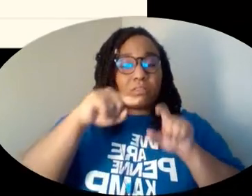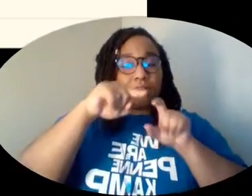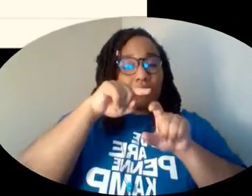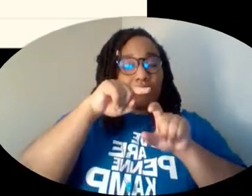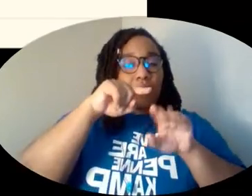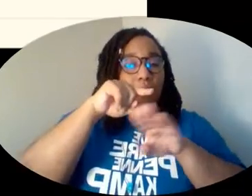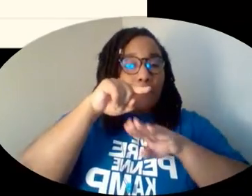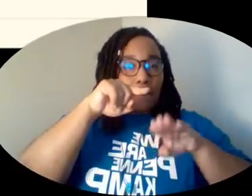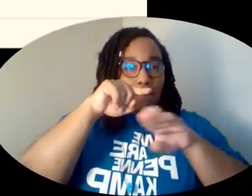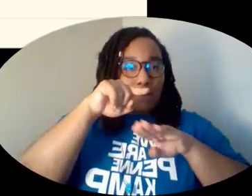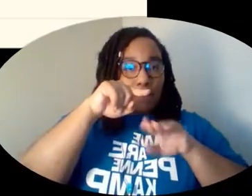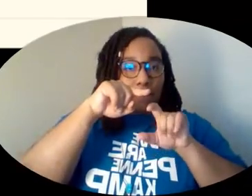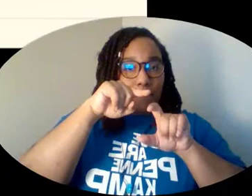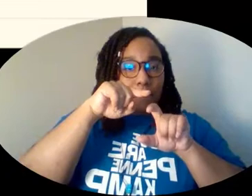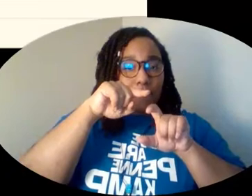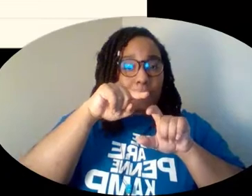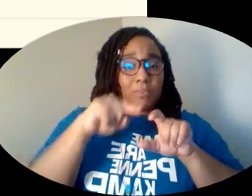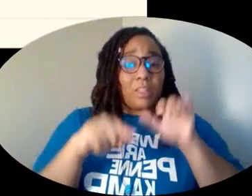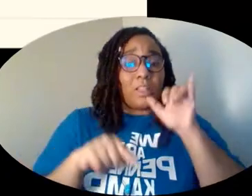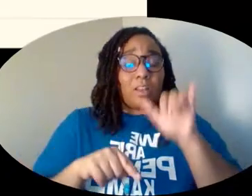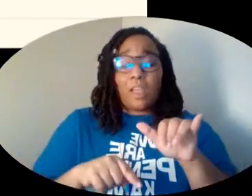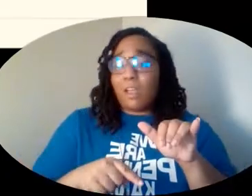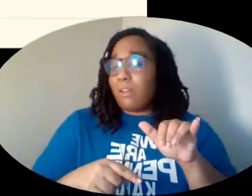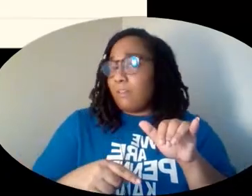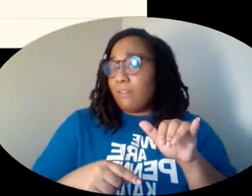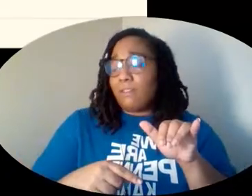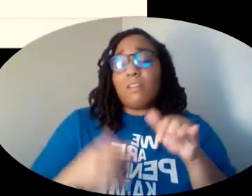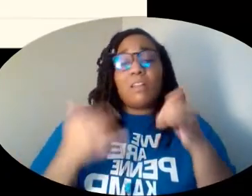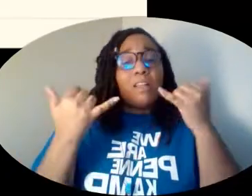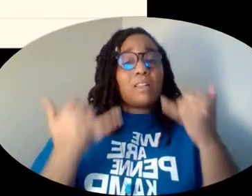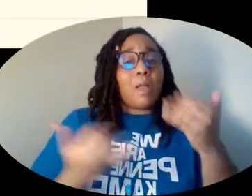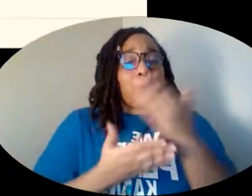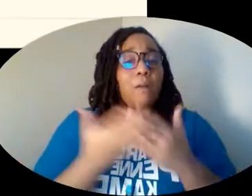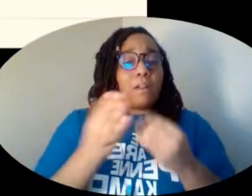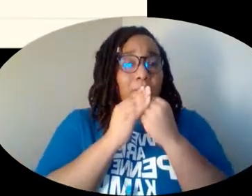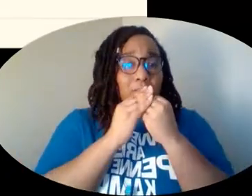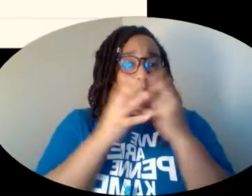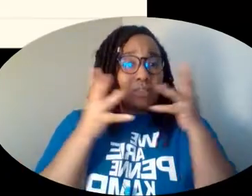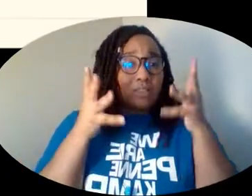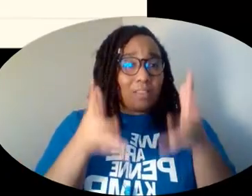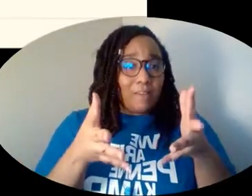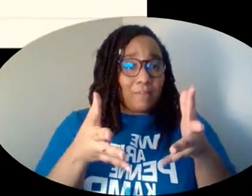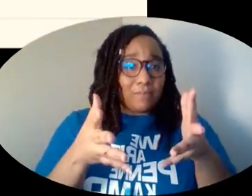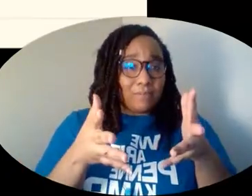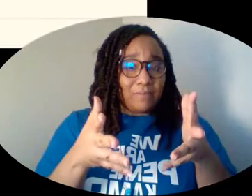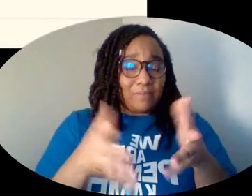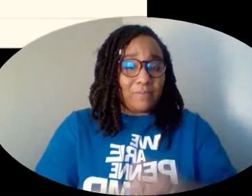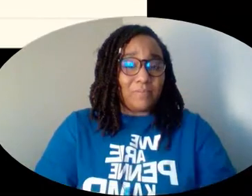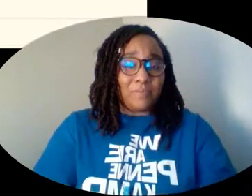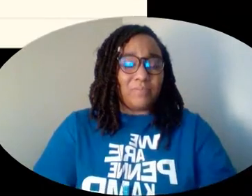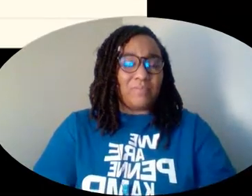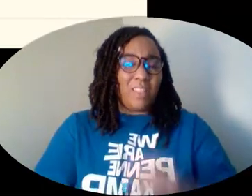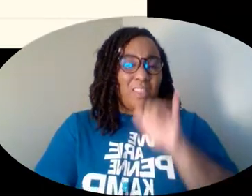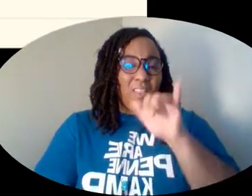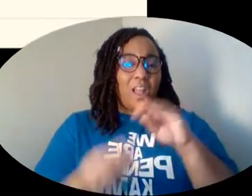a fraction. Now, only one part of my sandwich is left. I put